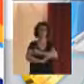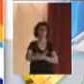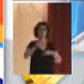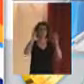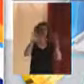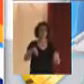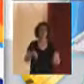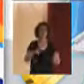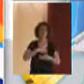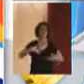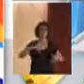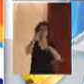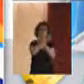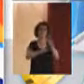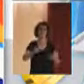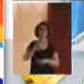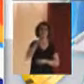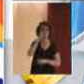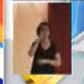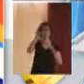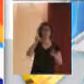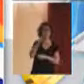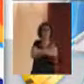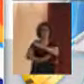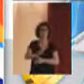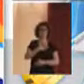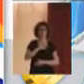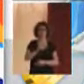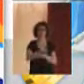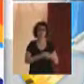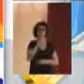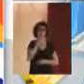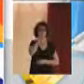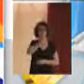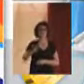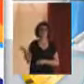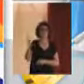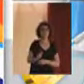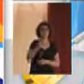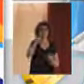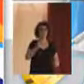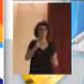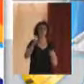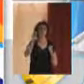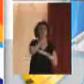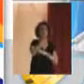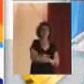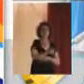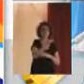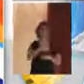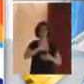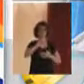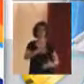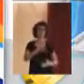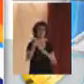This social network is for people with a disability and anyone who is